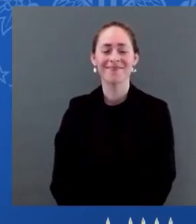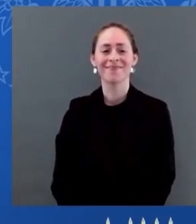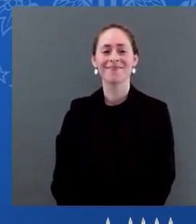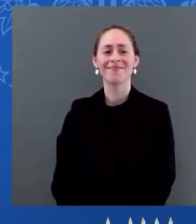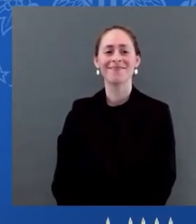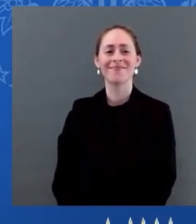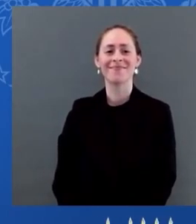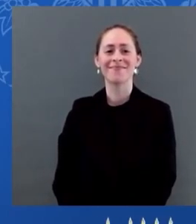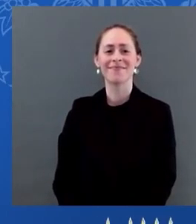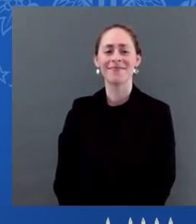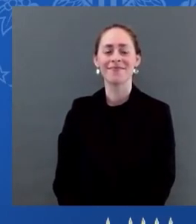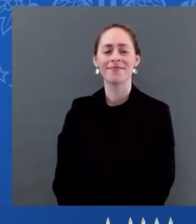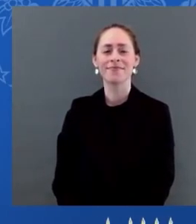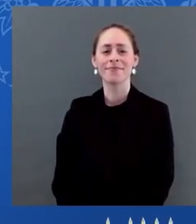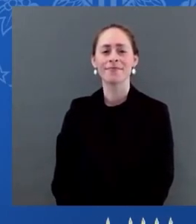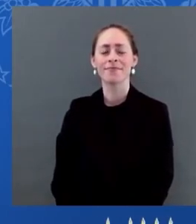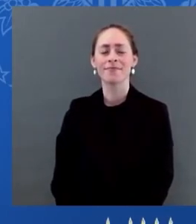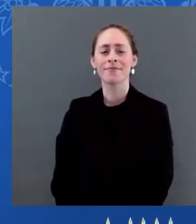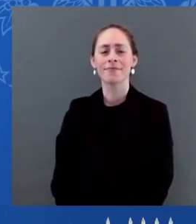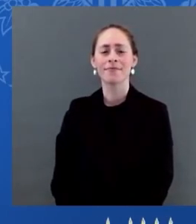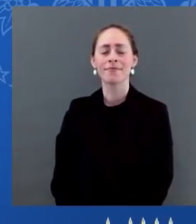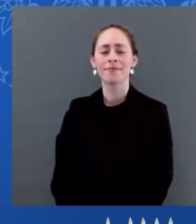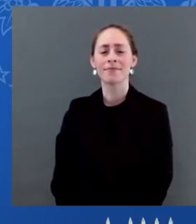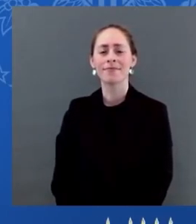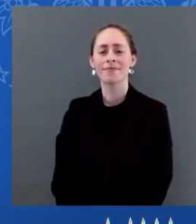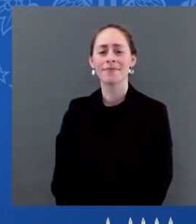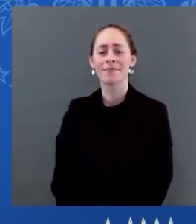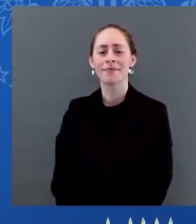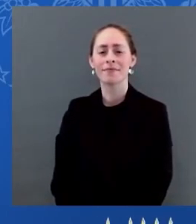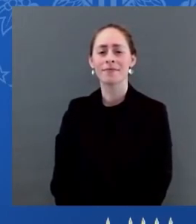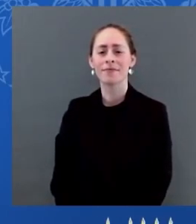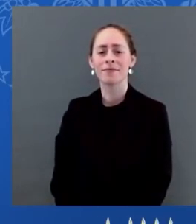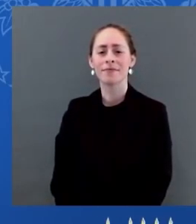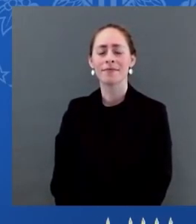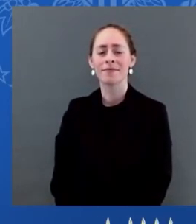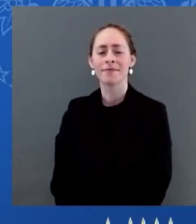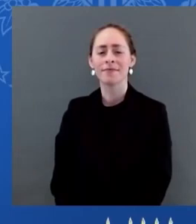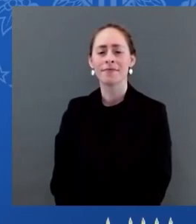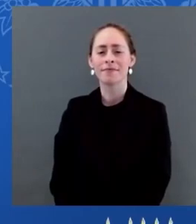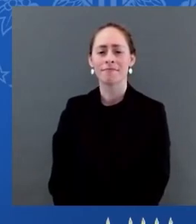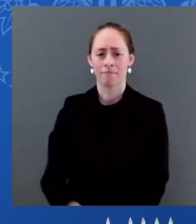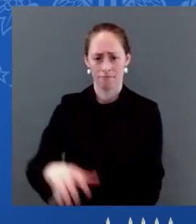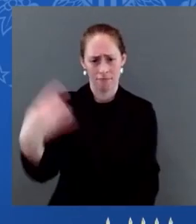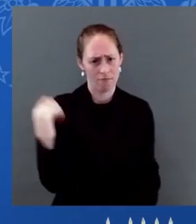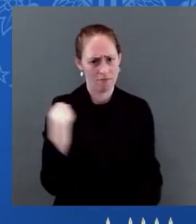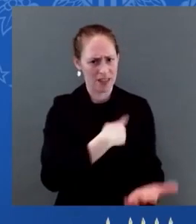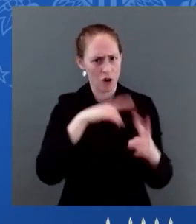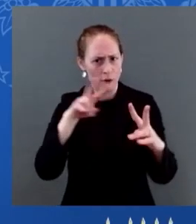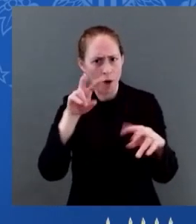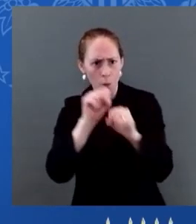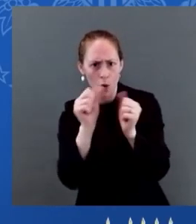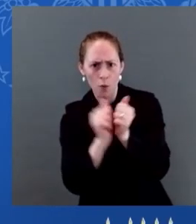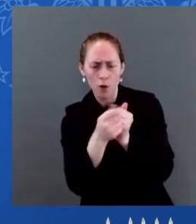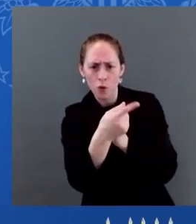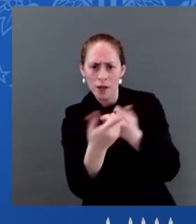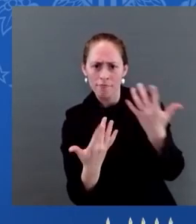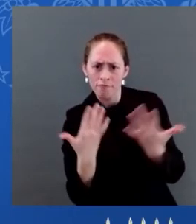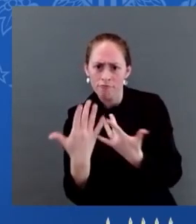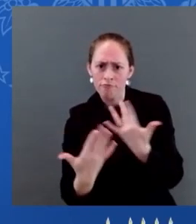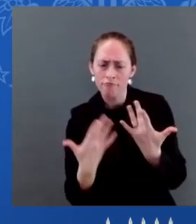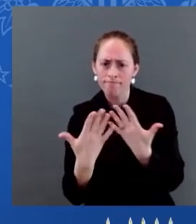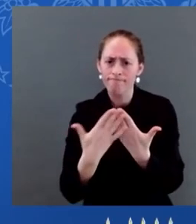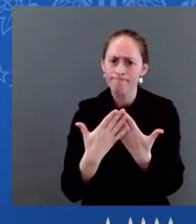Ambassador, I look forward to working with you to reaffirm the long-standing ties between the United States and the State of Israel. I